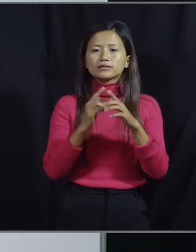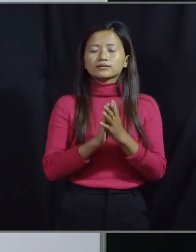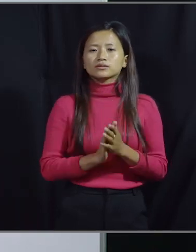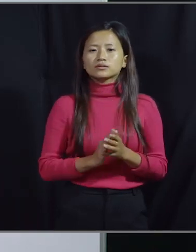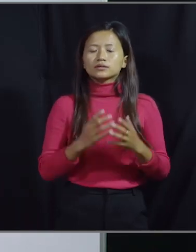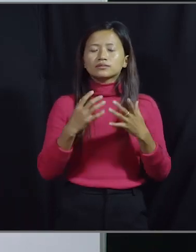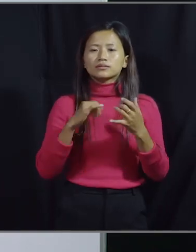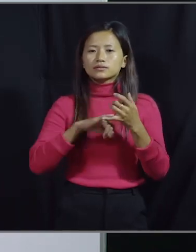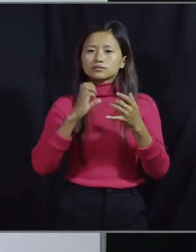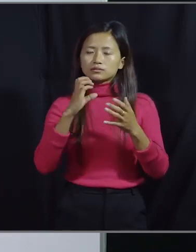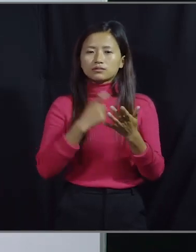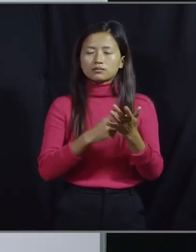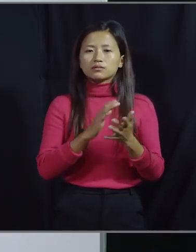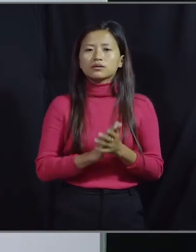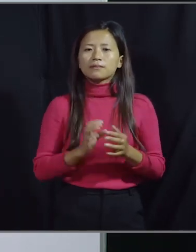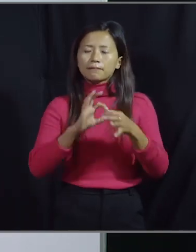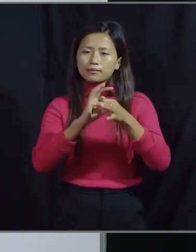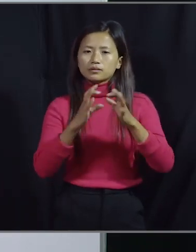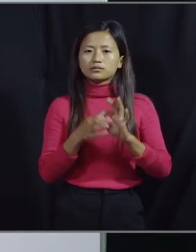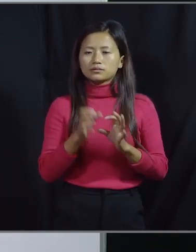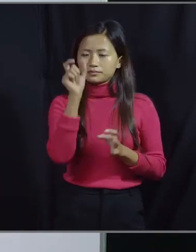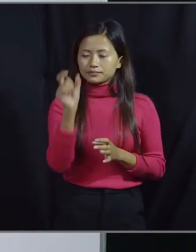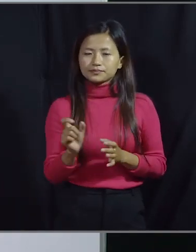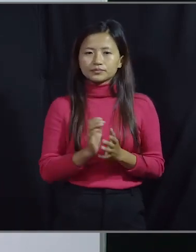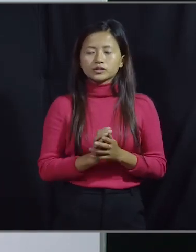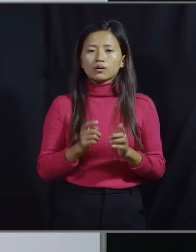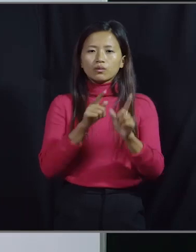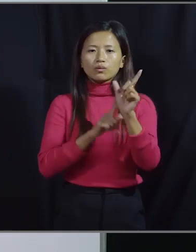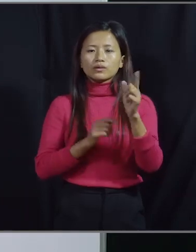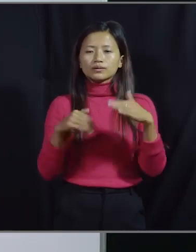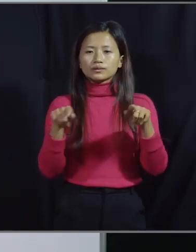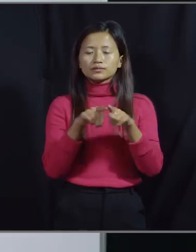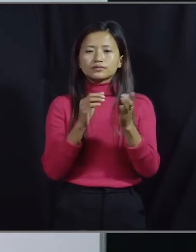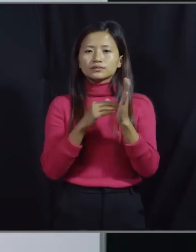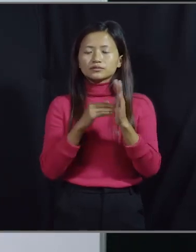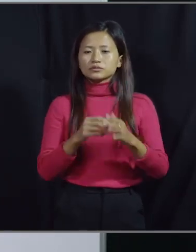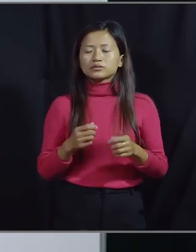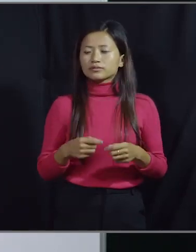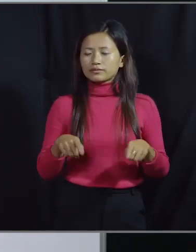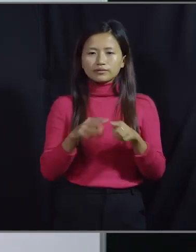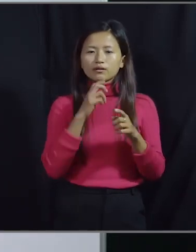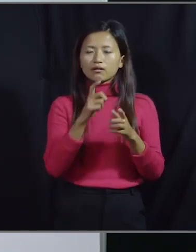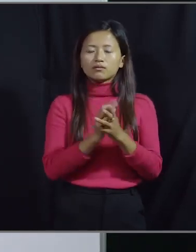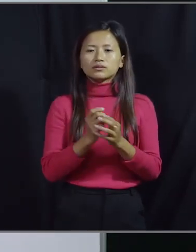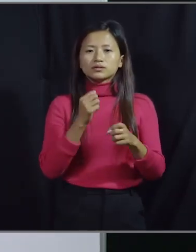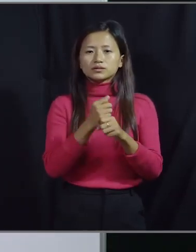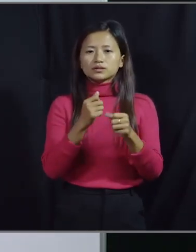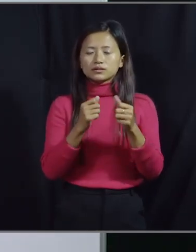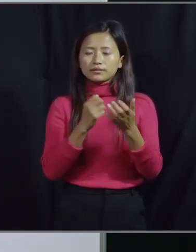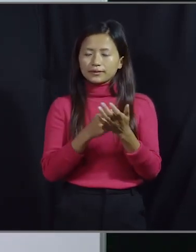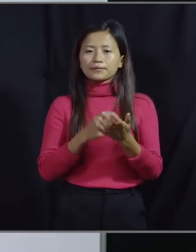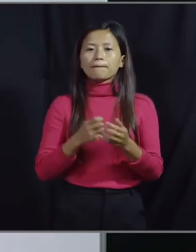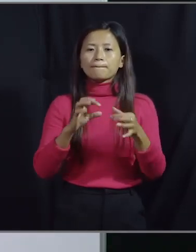is a sacrificing partner, and for Y and Z, they are gaining partners. Next is we